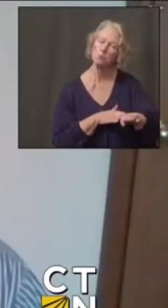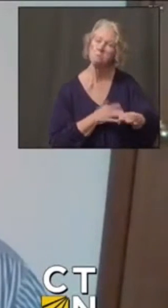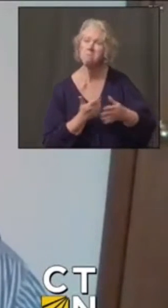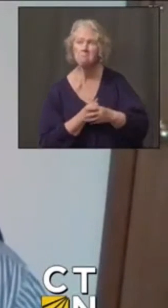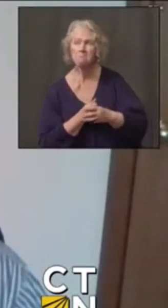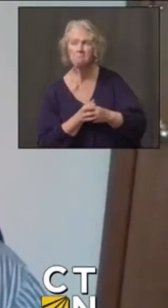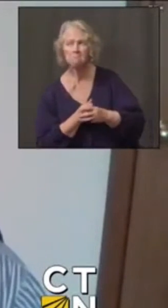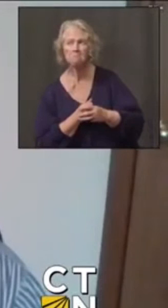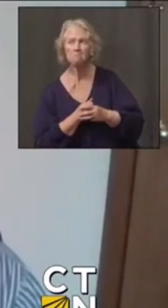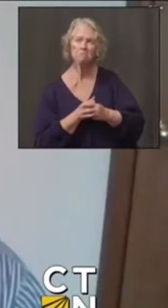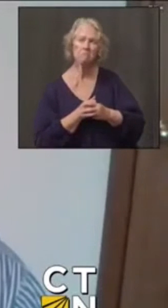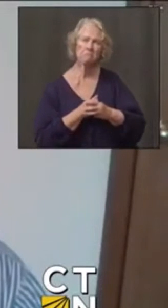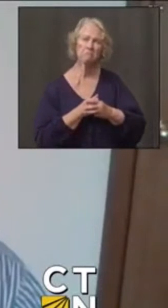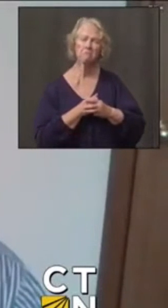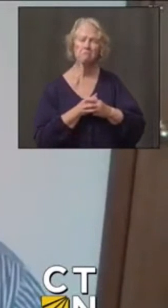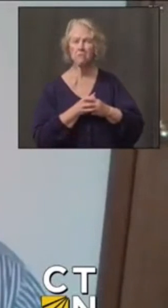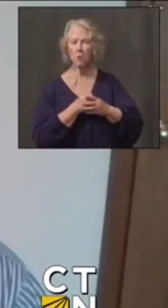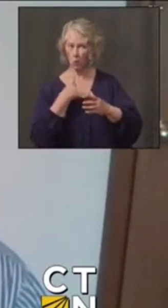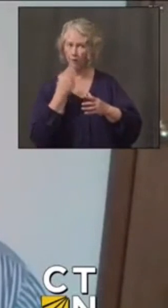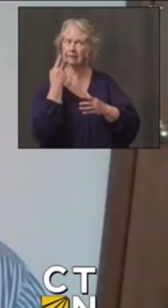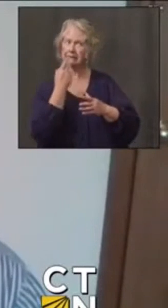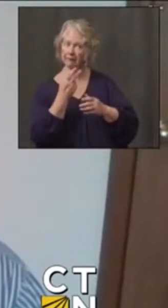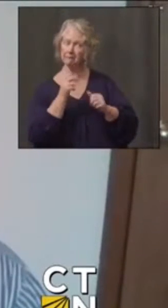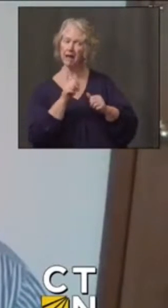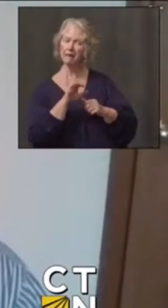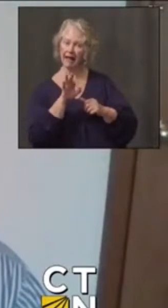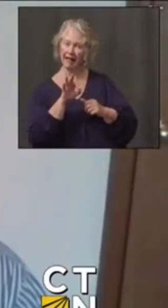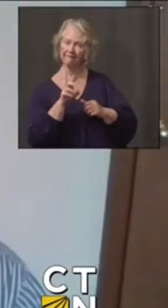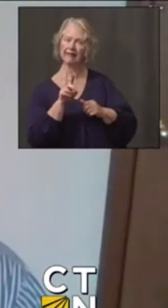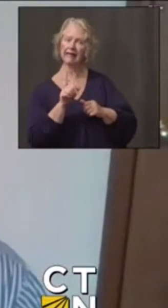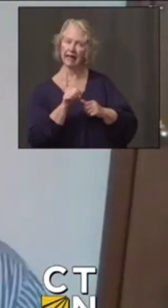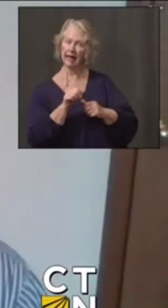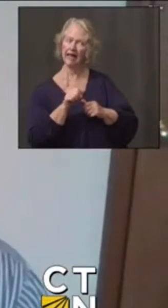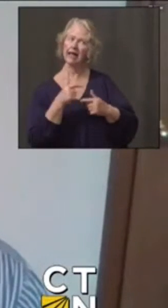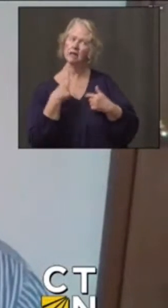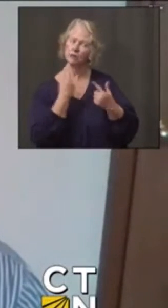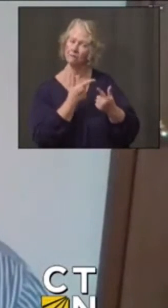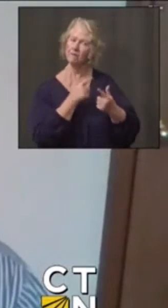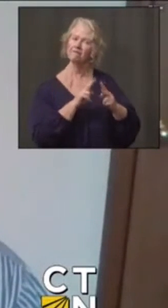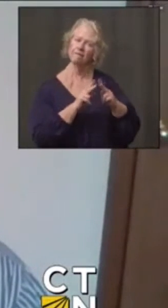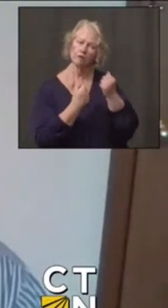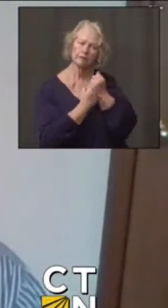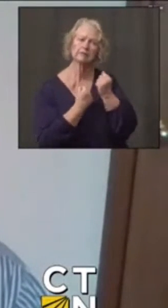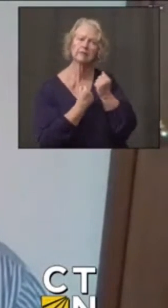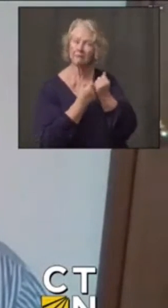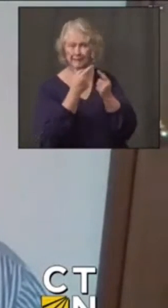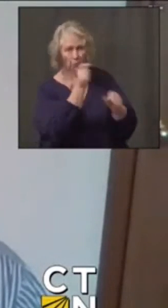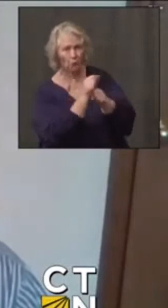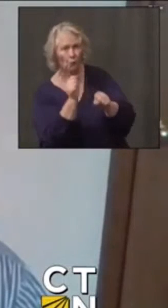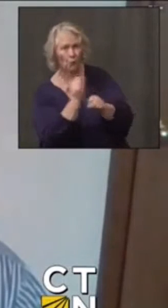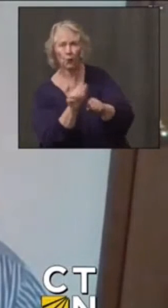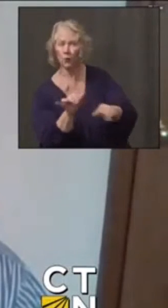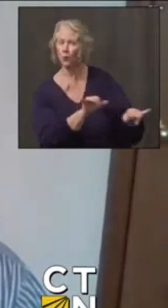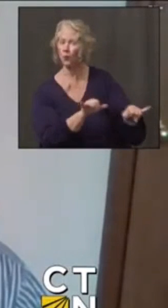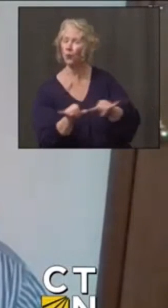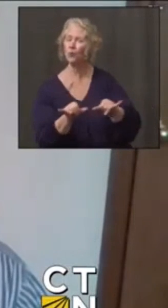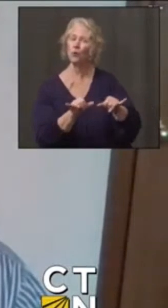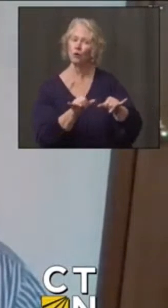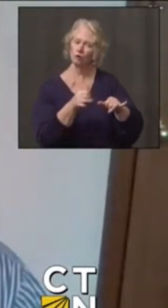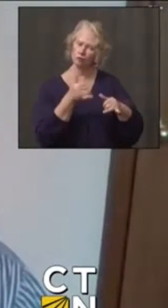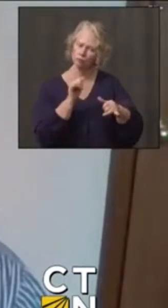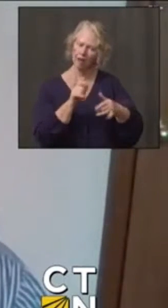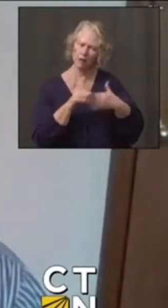the agency being just very helpful. They are working around the clock to review